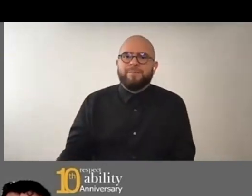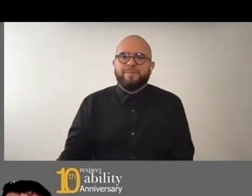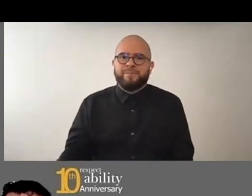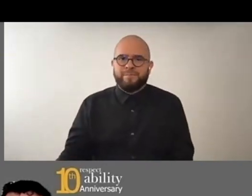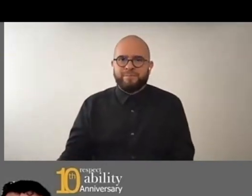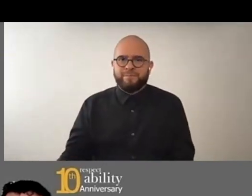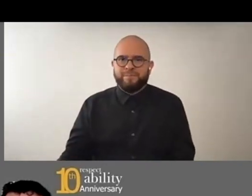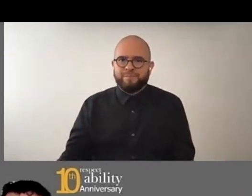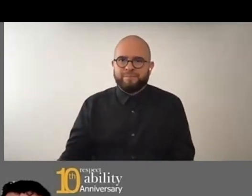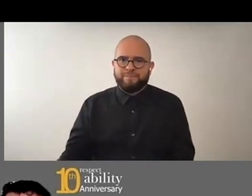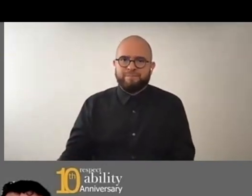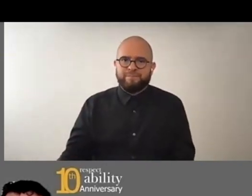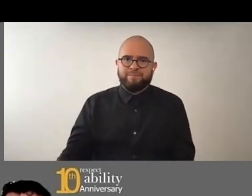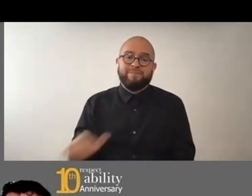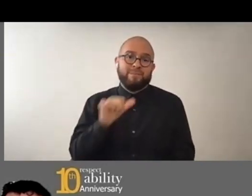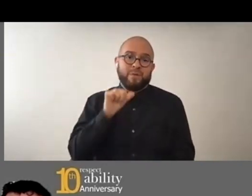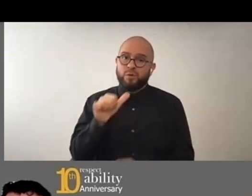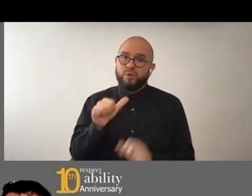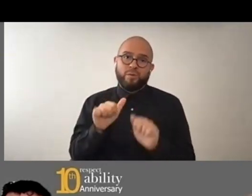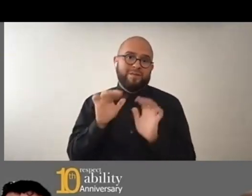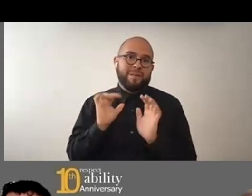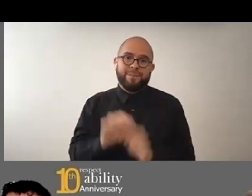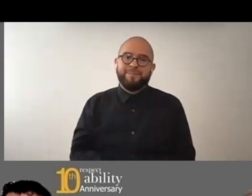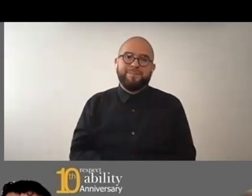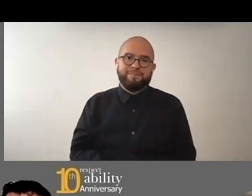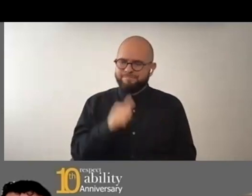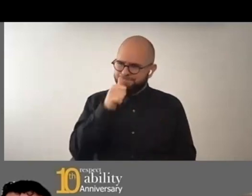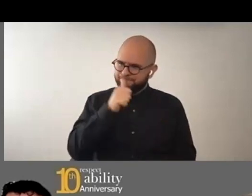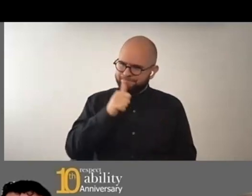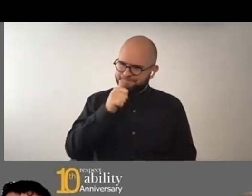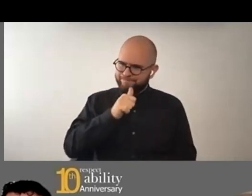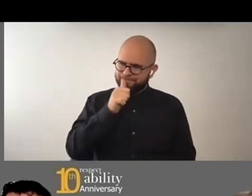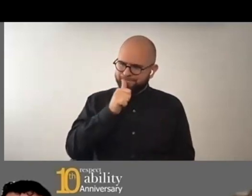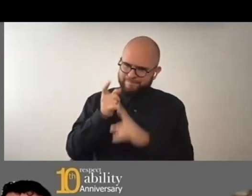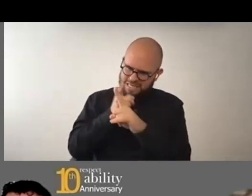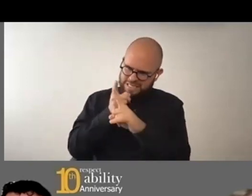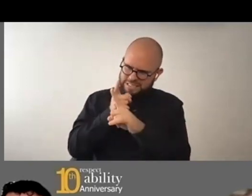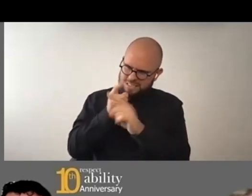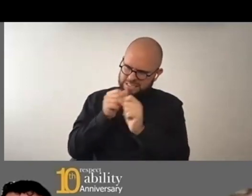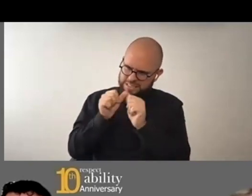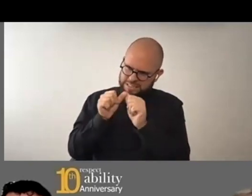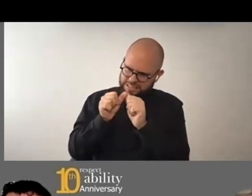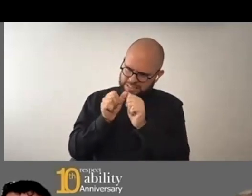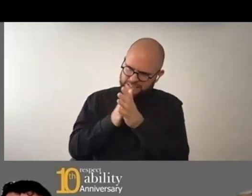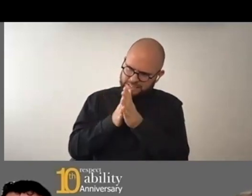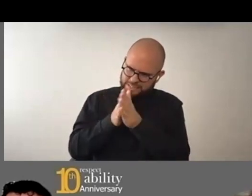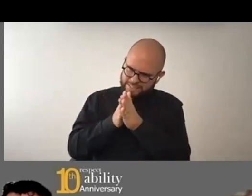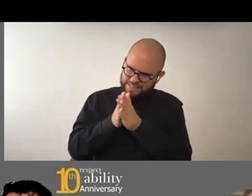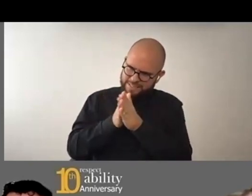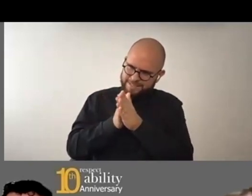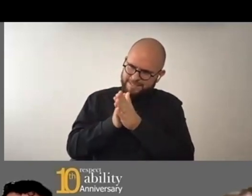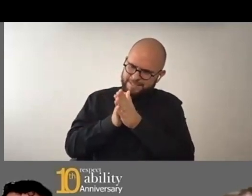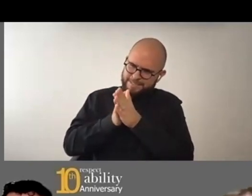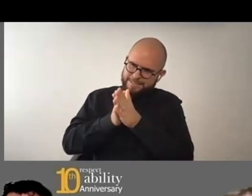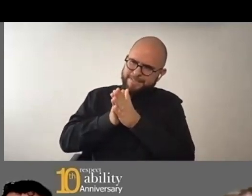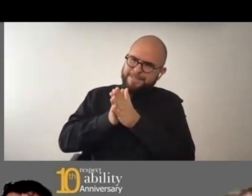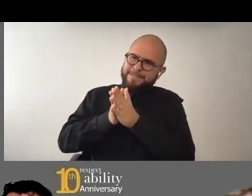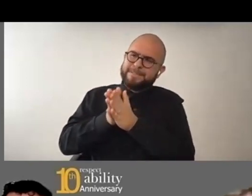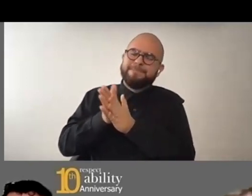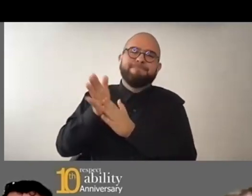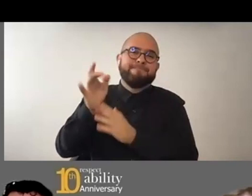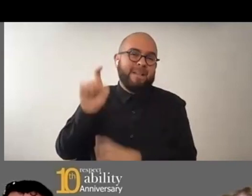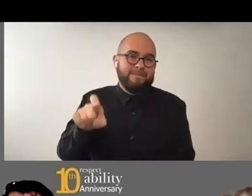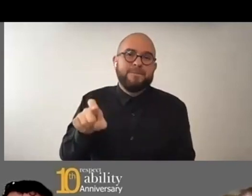don't give up and be diligent in your pursuit of the employment that you want. Almost everybody